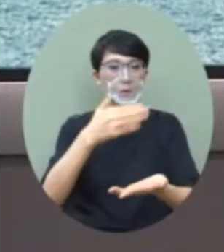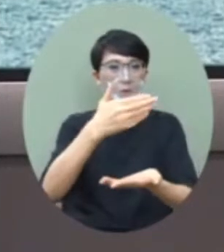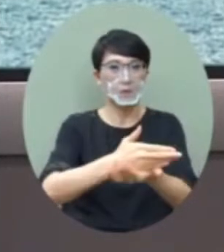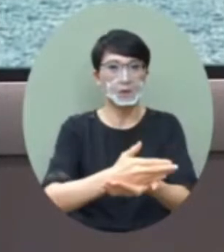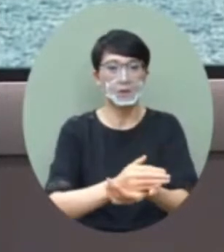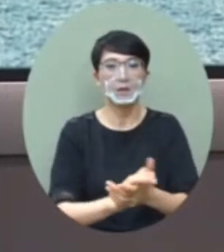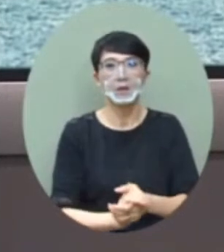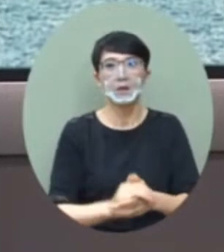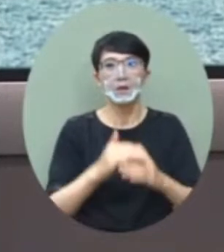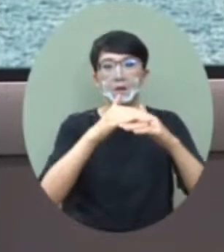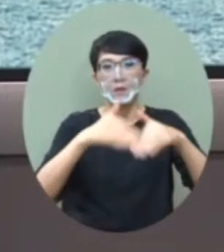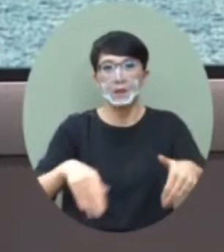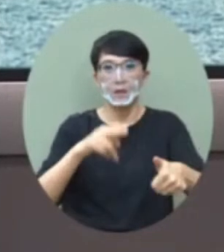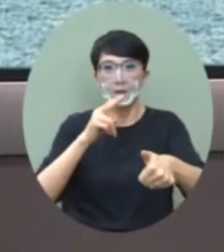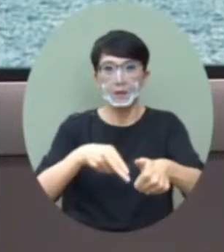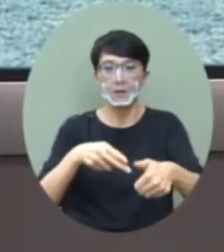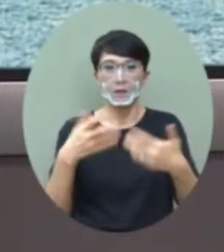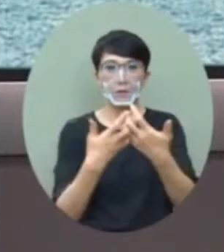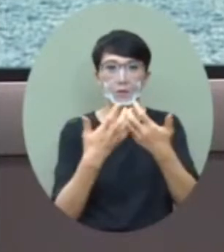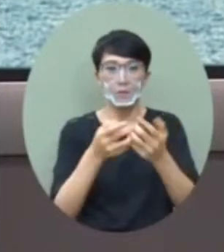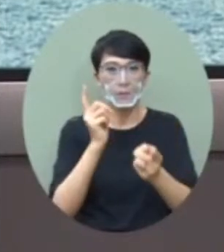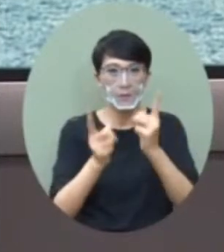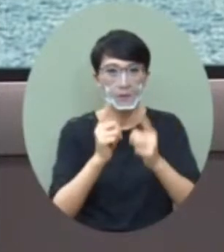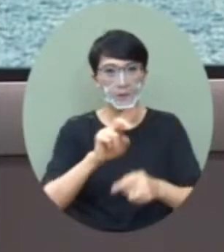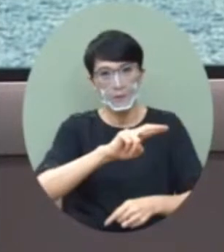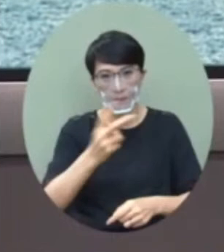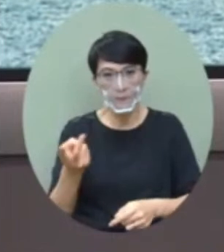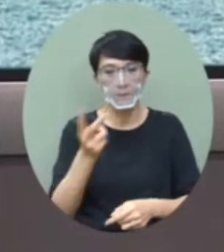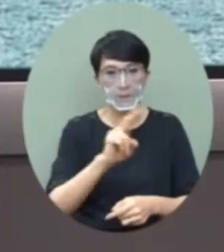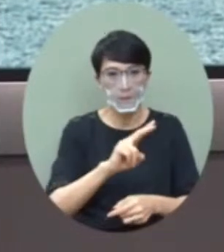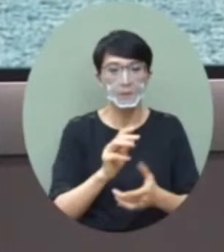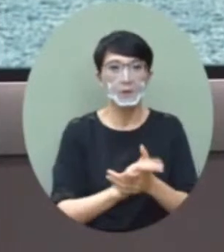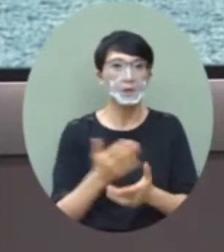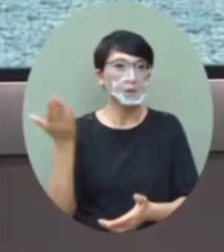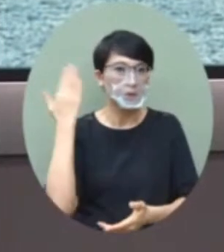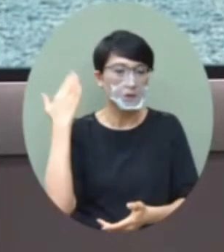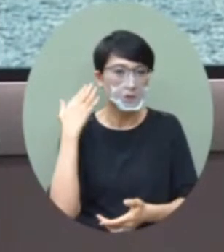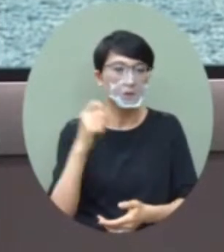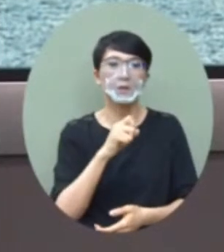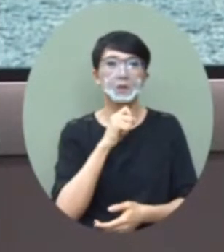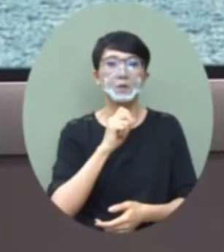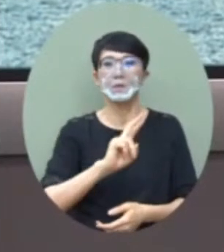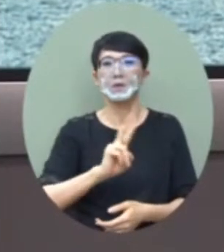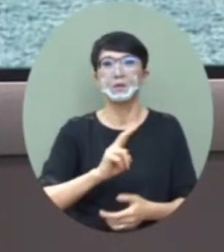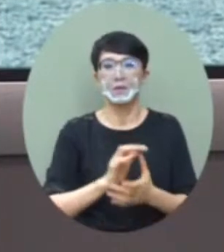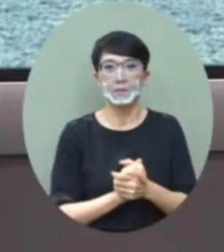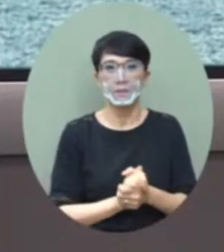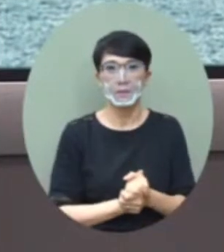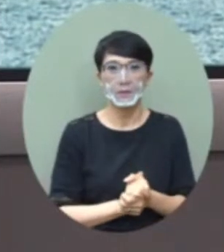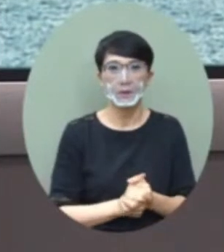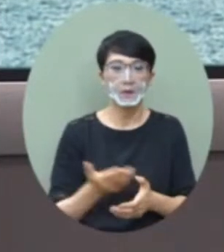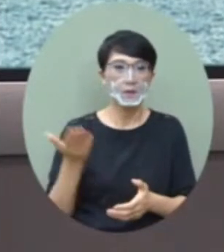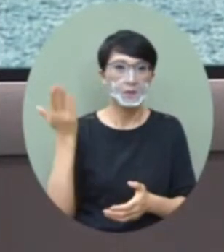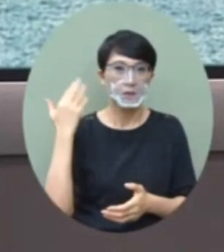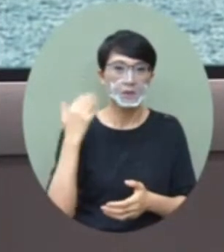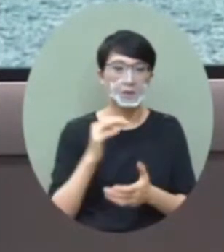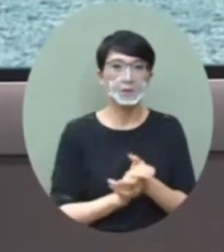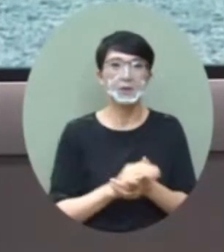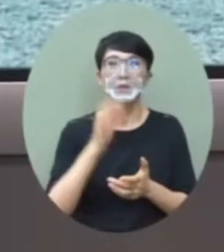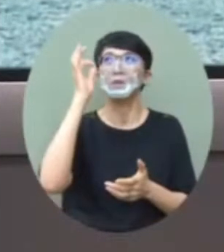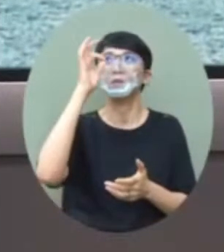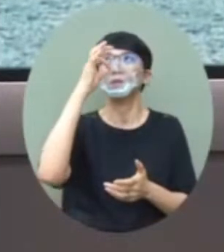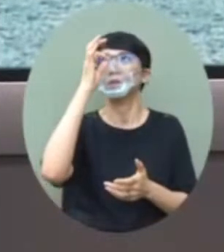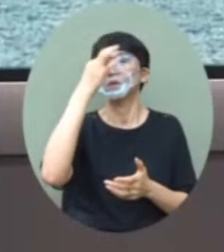subsequently tested negative in hospitals. So we have, in the past, readjusted the case numbers.